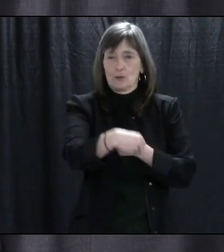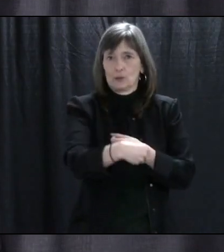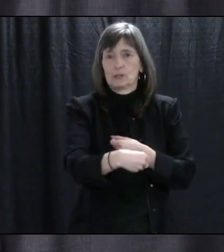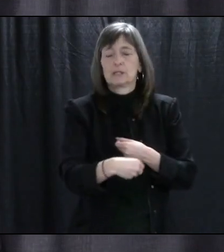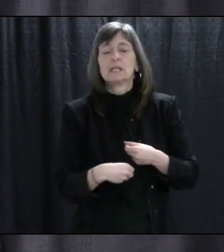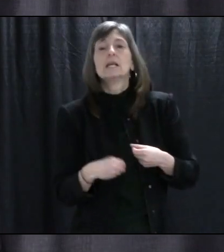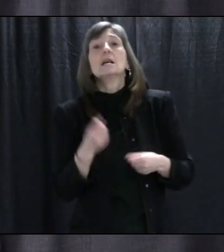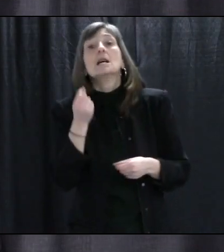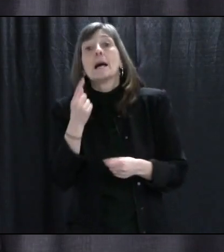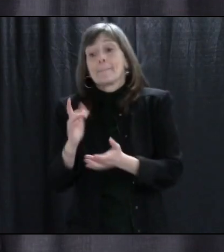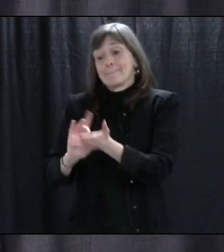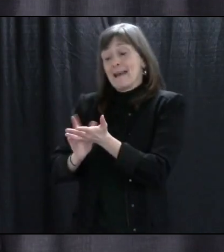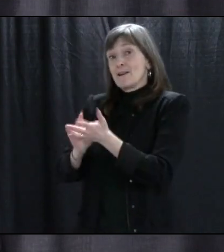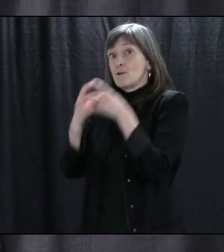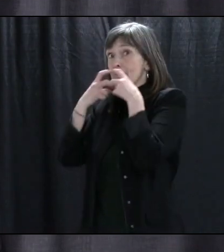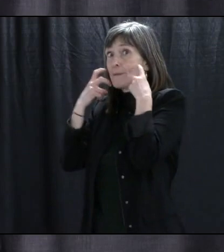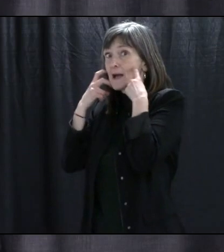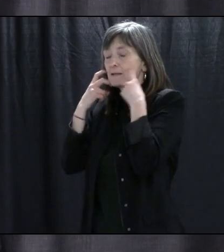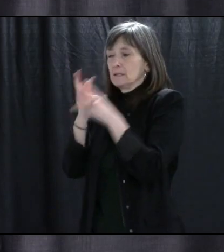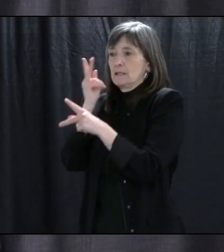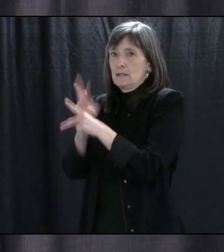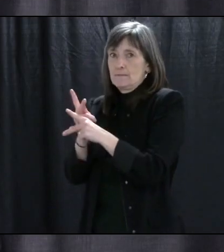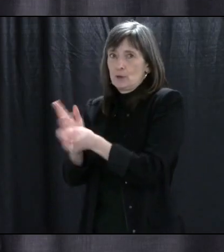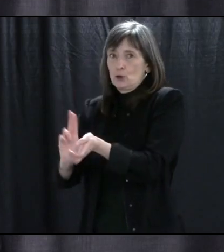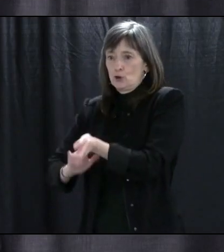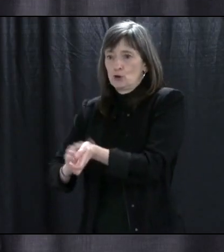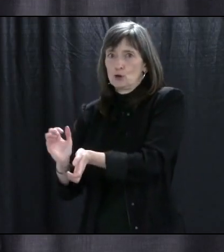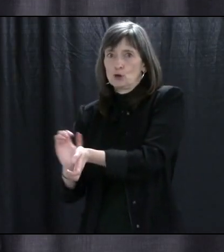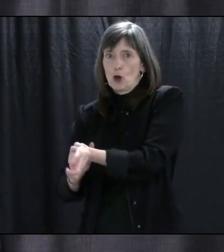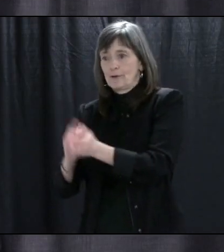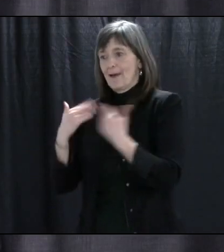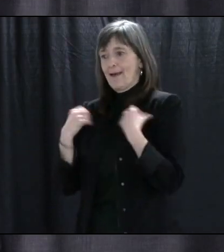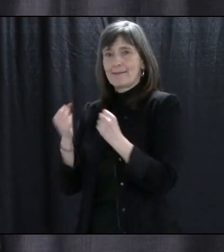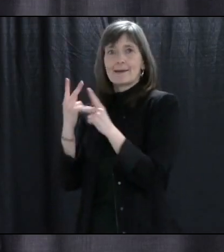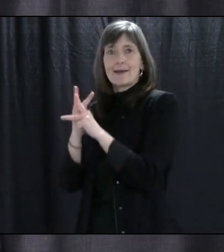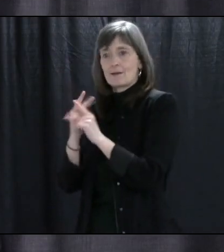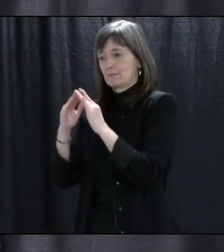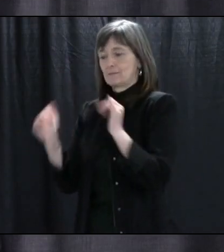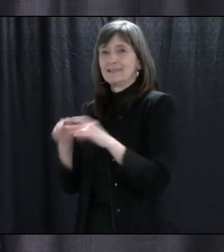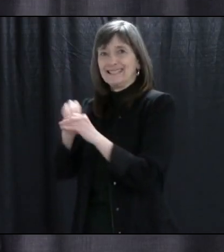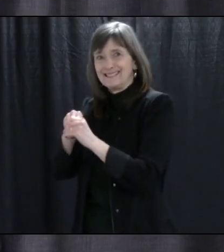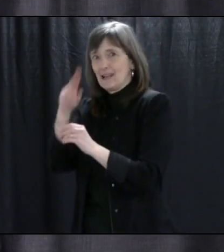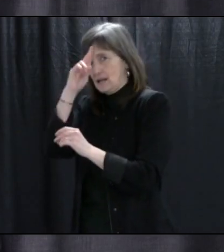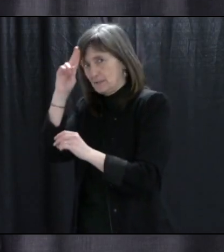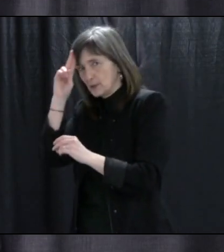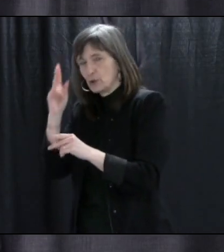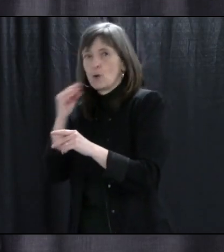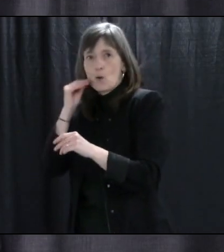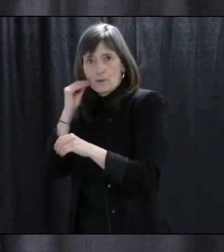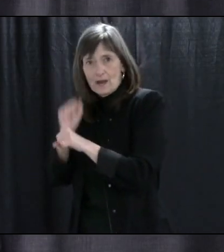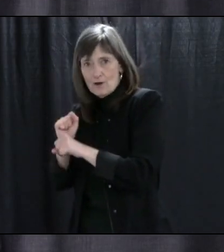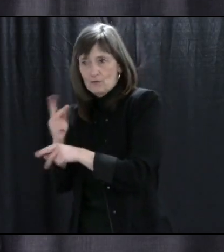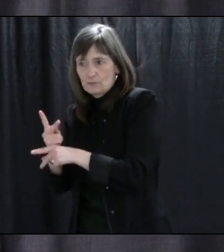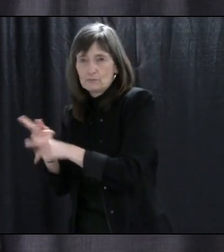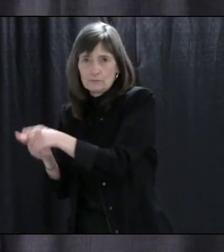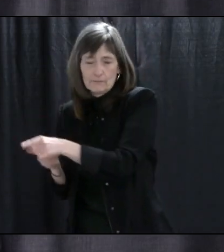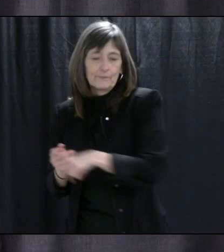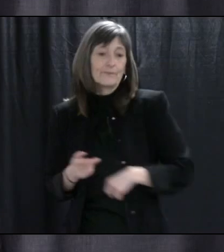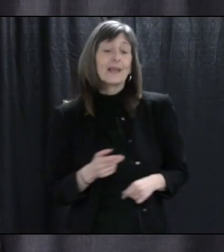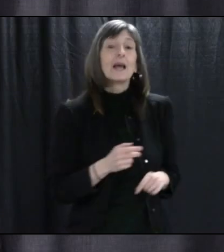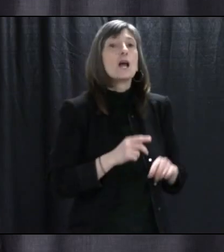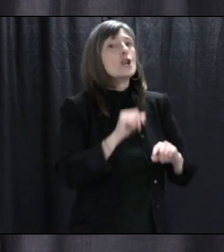of medical masks must be reserved for the use of healthcare workers. However, the use